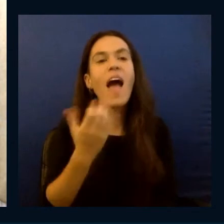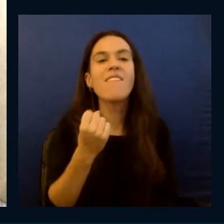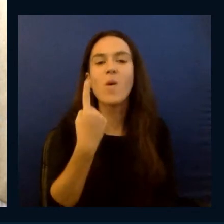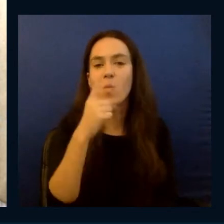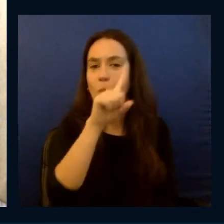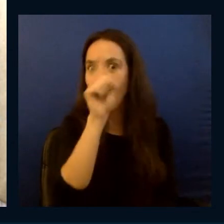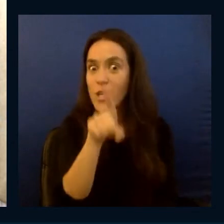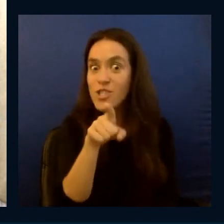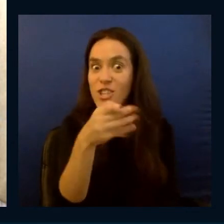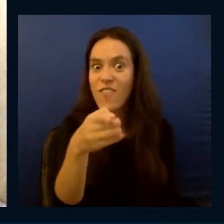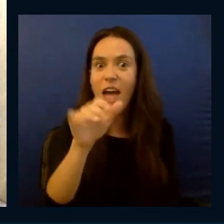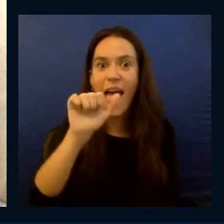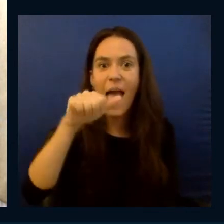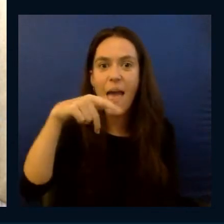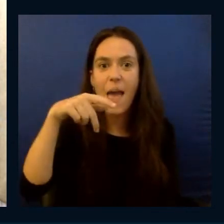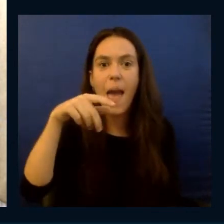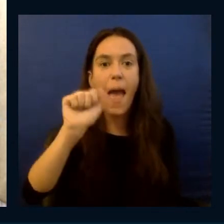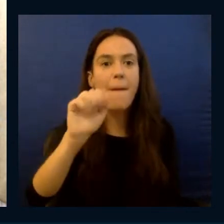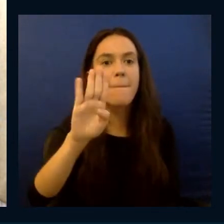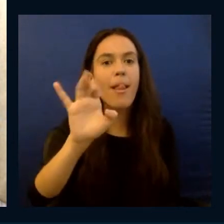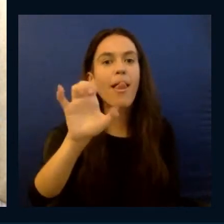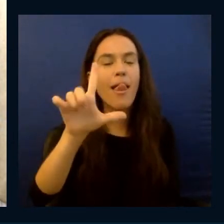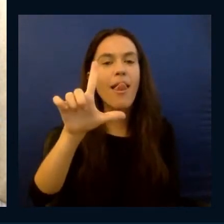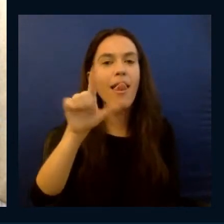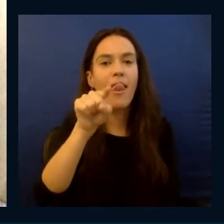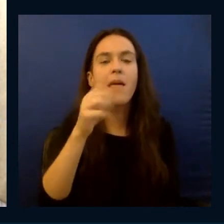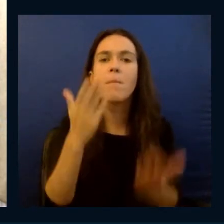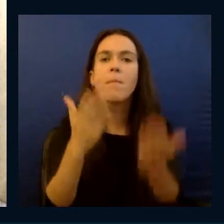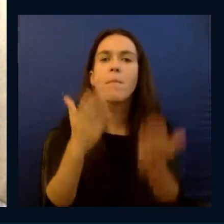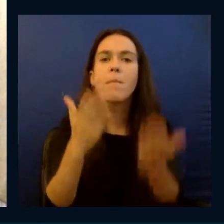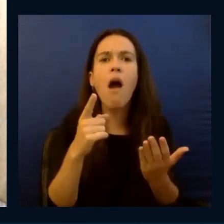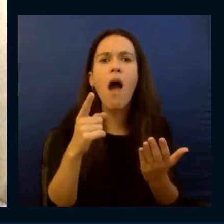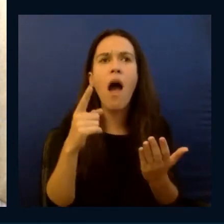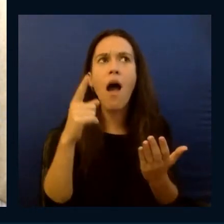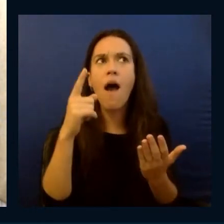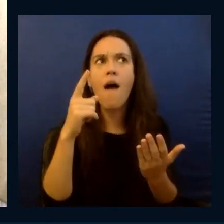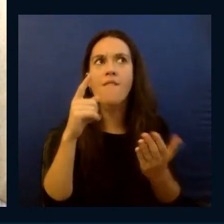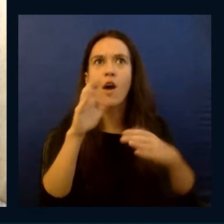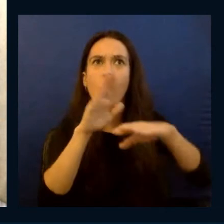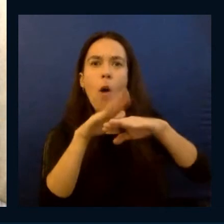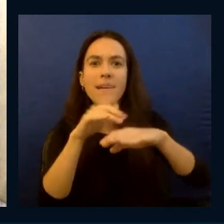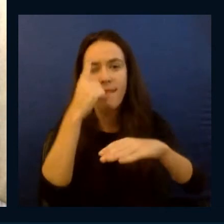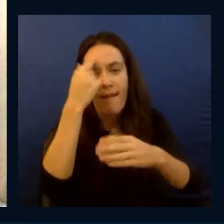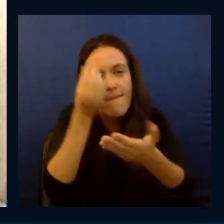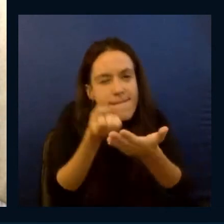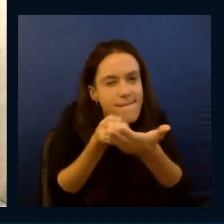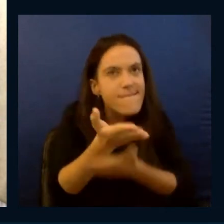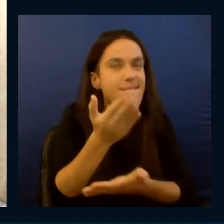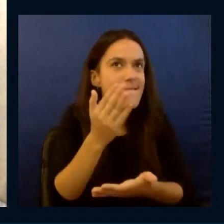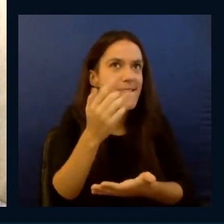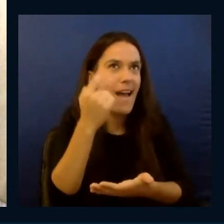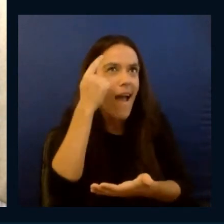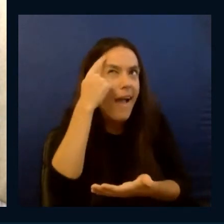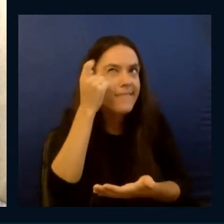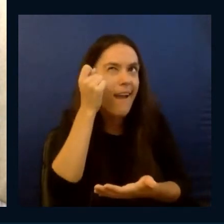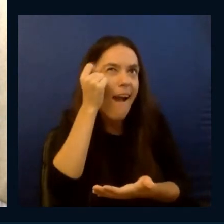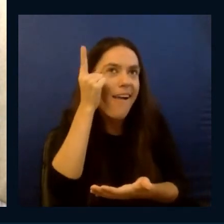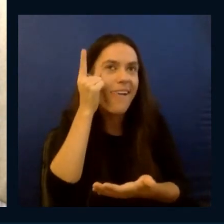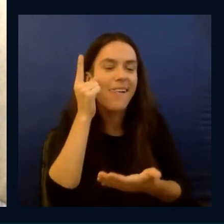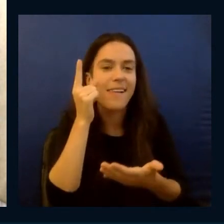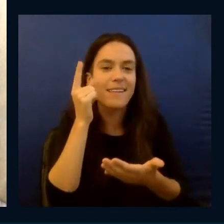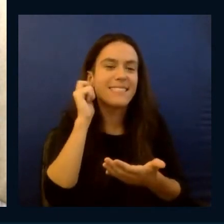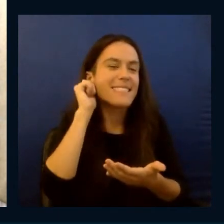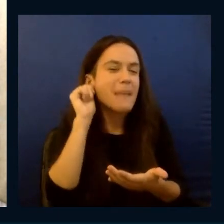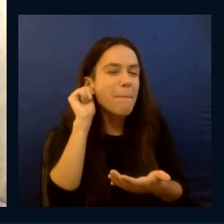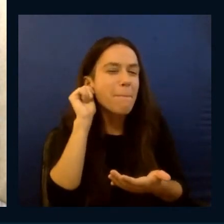Abel. If you have any advice to share, if somebody's new to Azure DevOps, what would